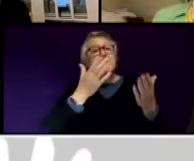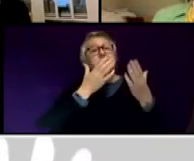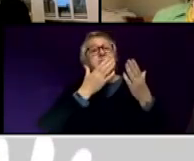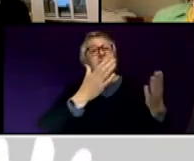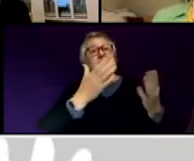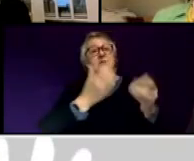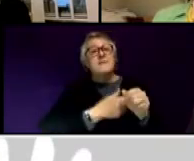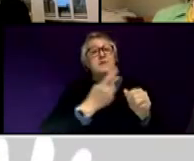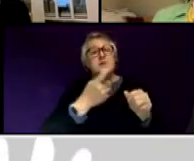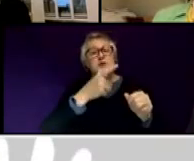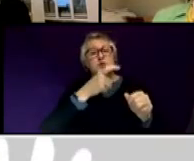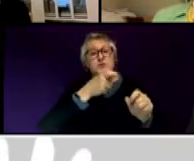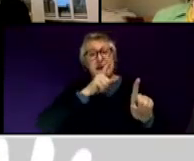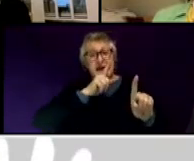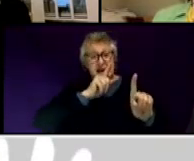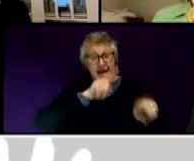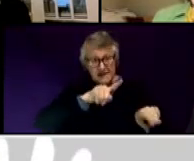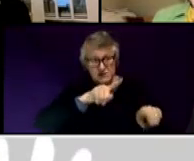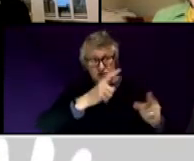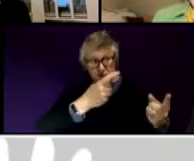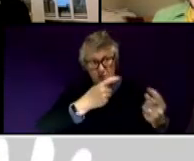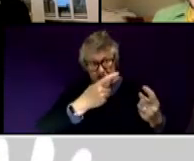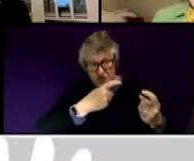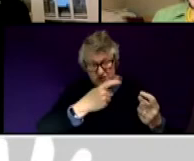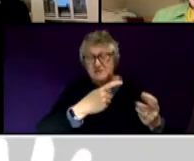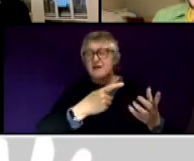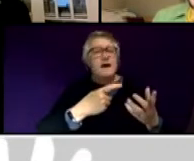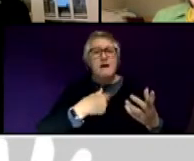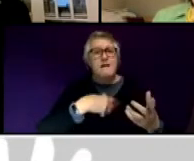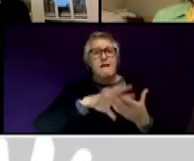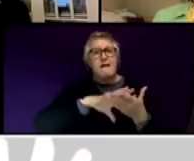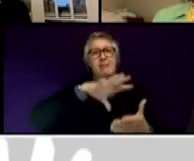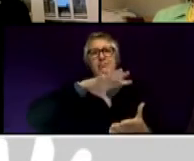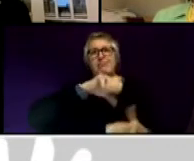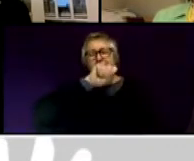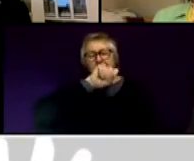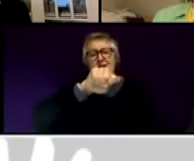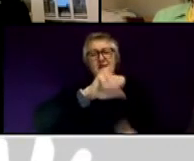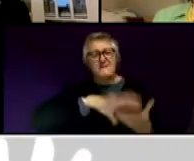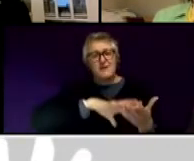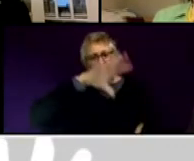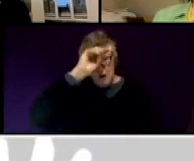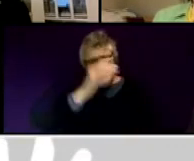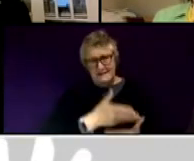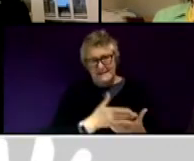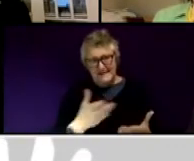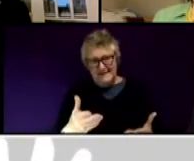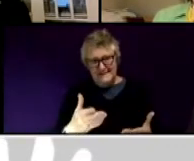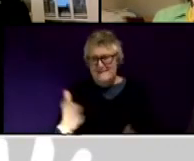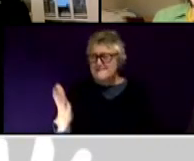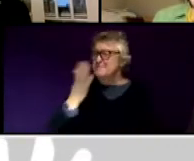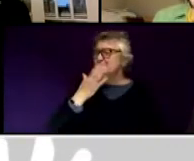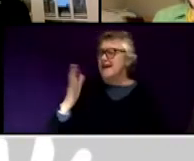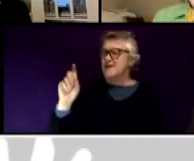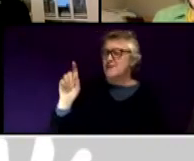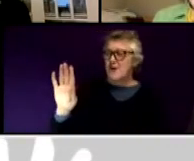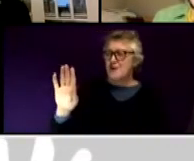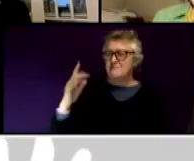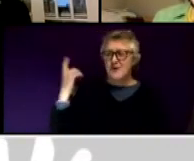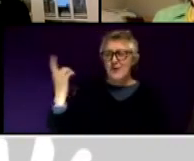answering questions. I love learning stuff. Well, thank you, Barb. You always ask great questions,